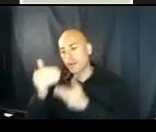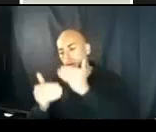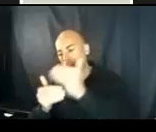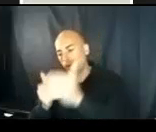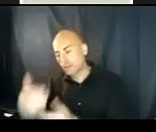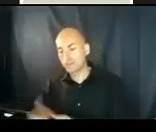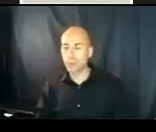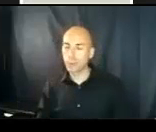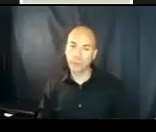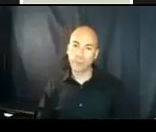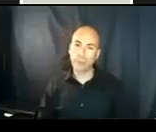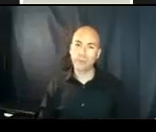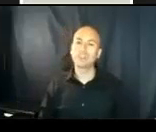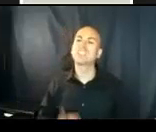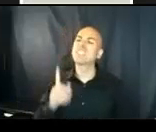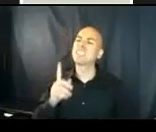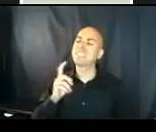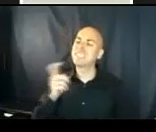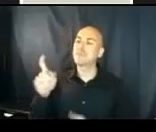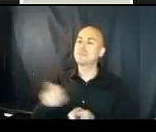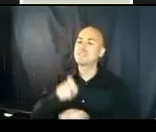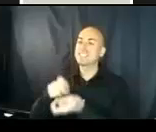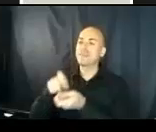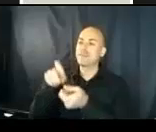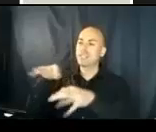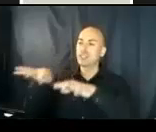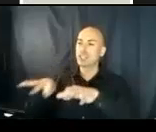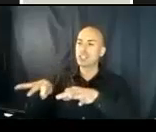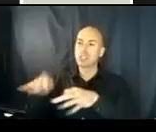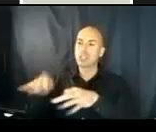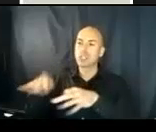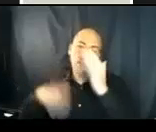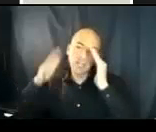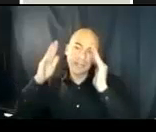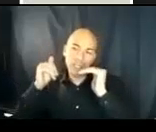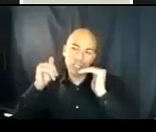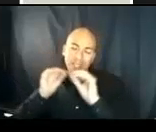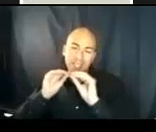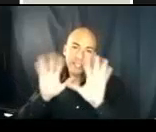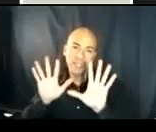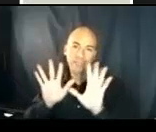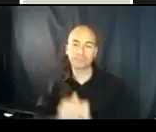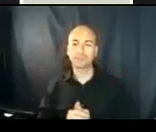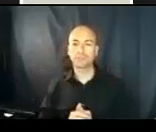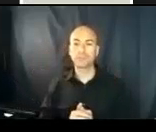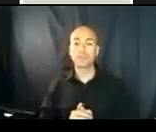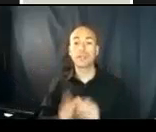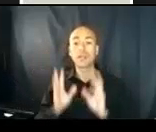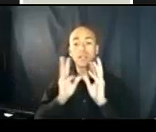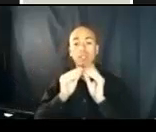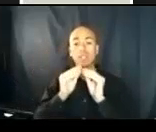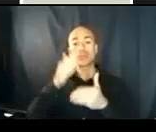specific instructions. What is the expectations? Expectations need to be clear. And I want to end the session with